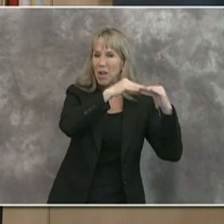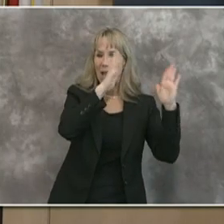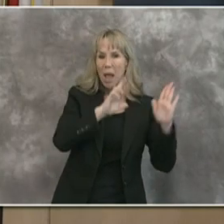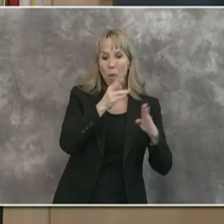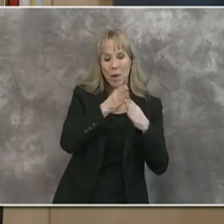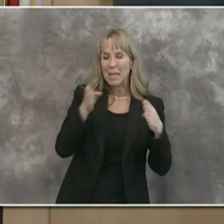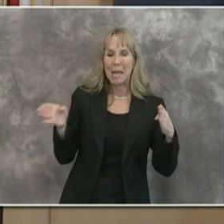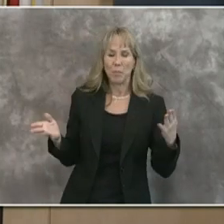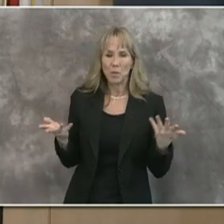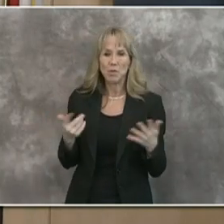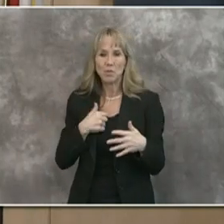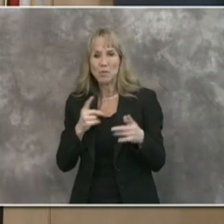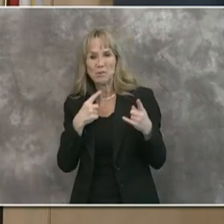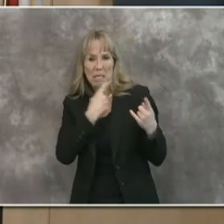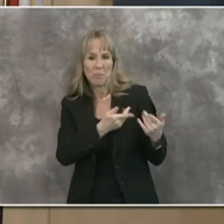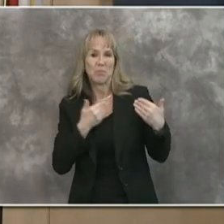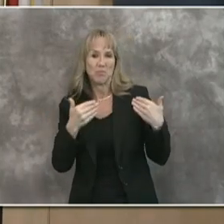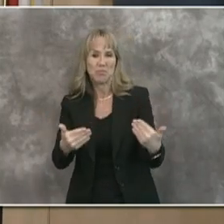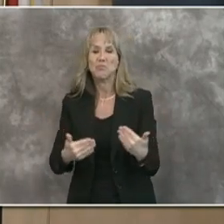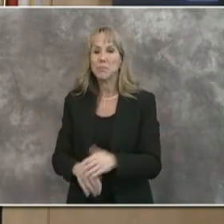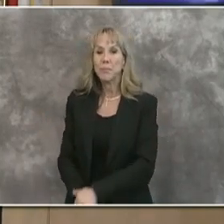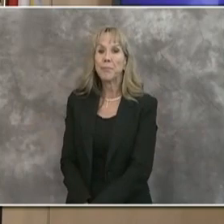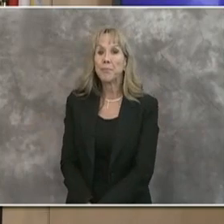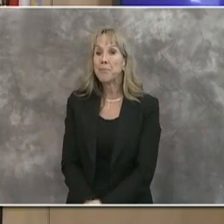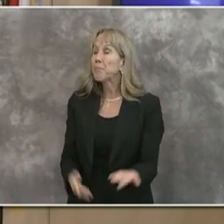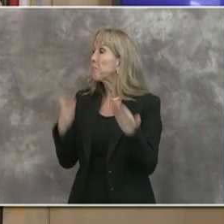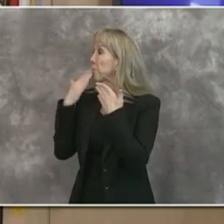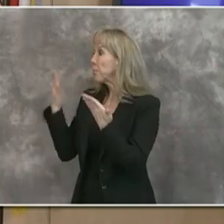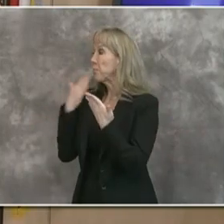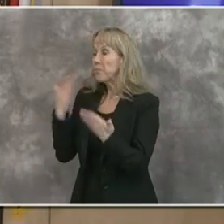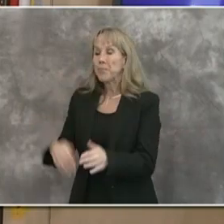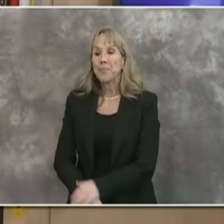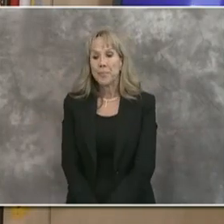neighbors. Thank you.